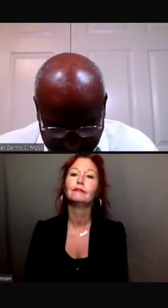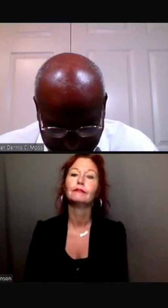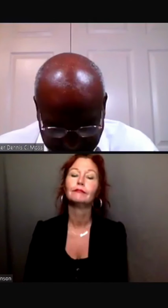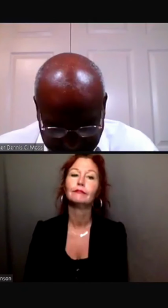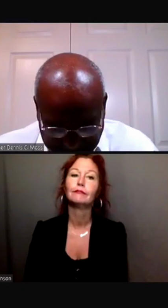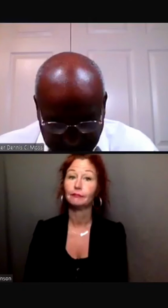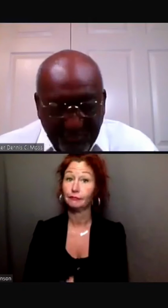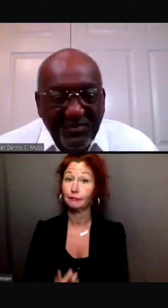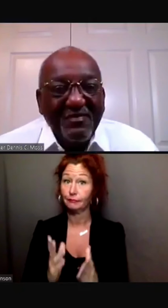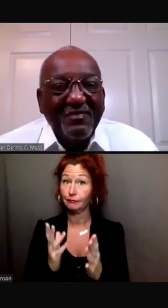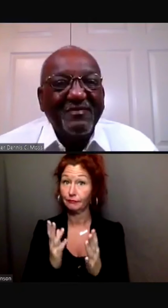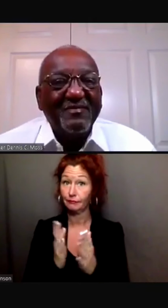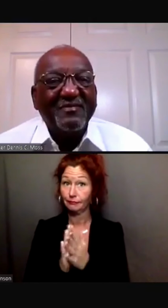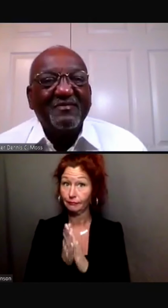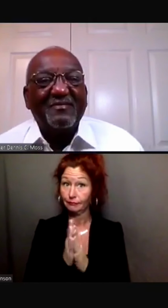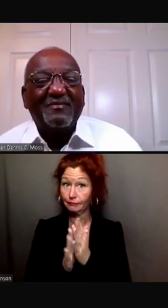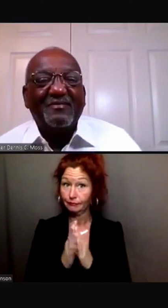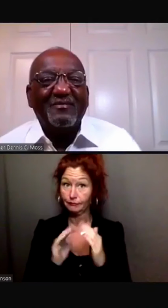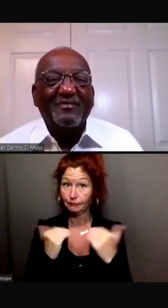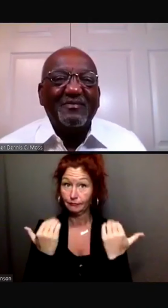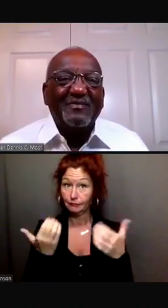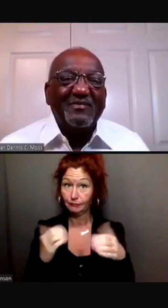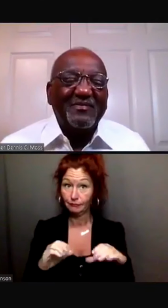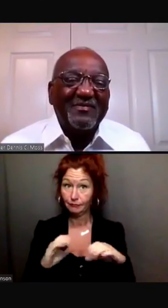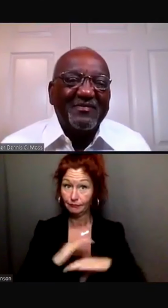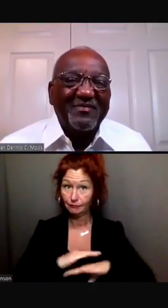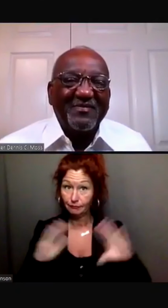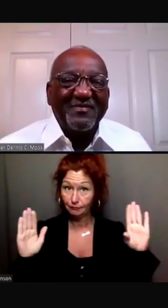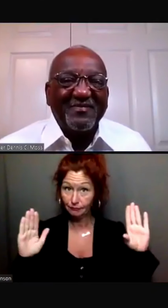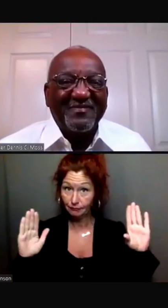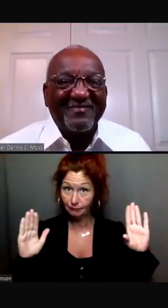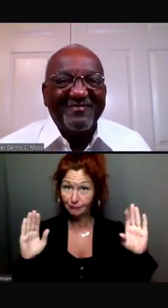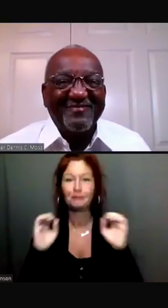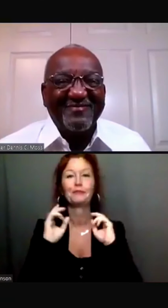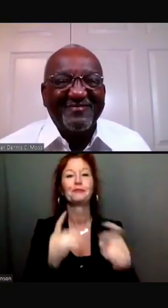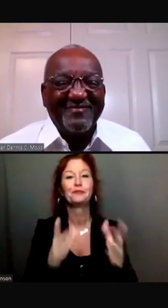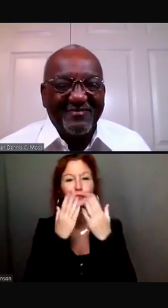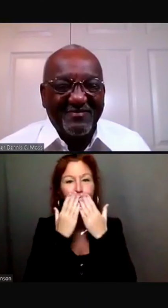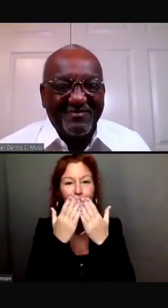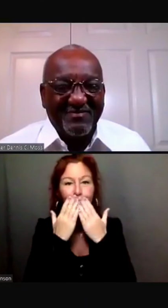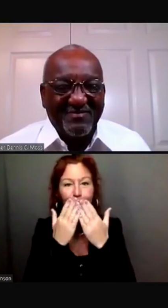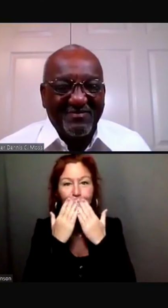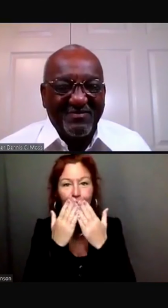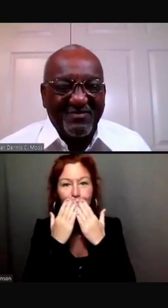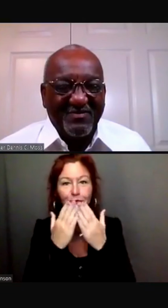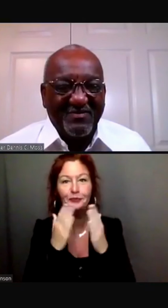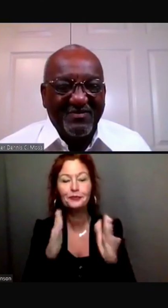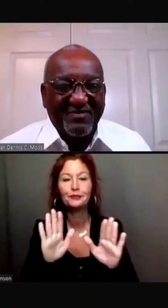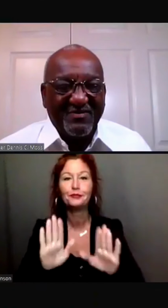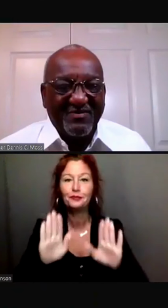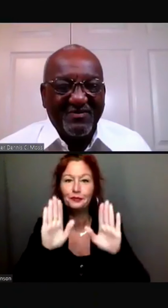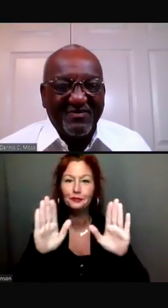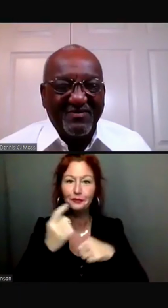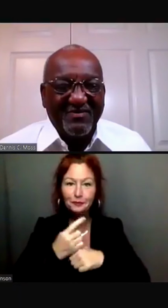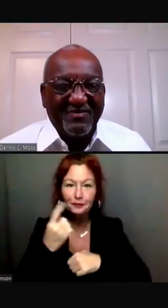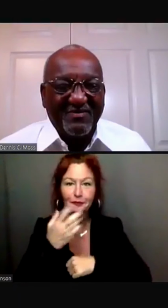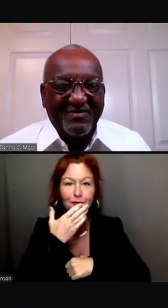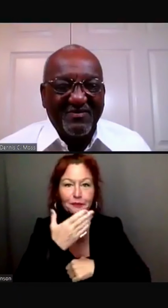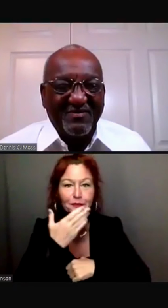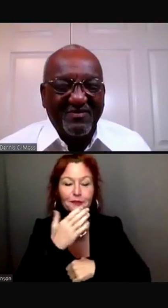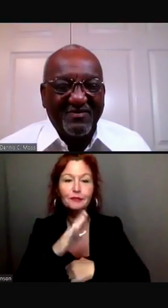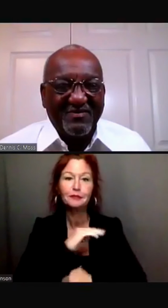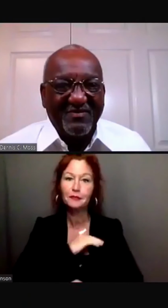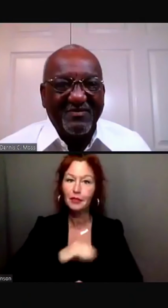Last call. All right. Thank you very much, everybody, for being here. Thank you, Mayor, for this morning